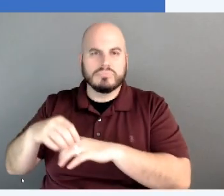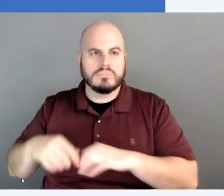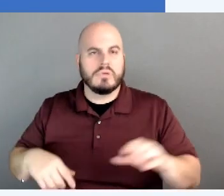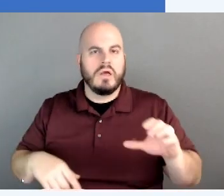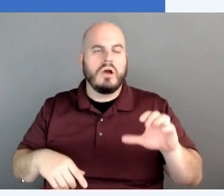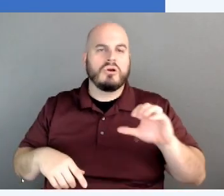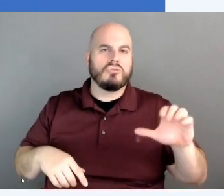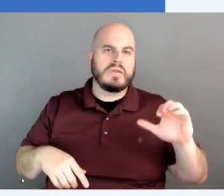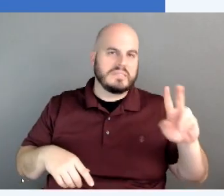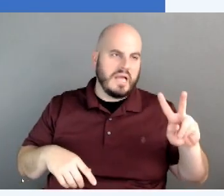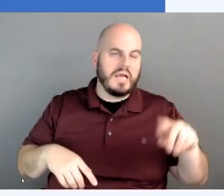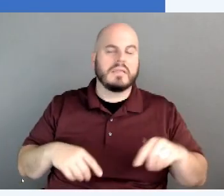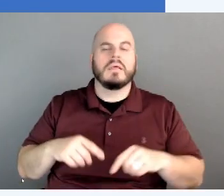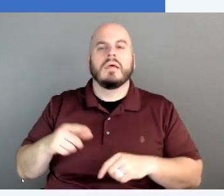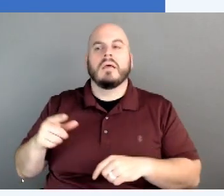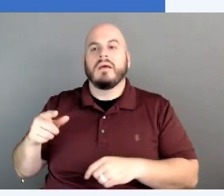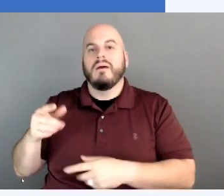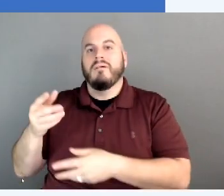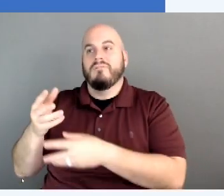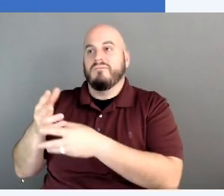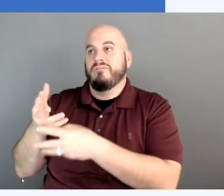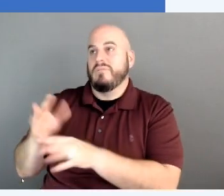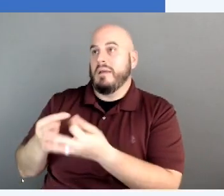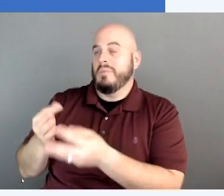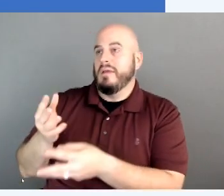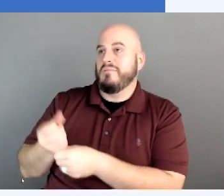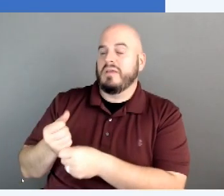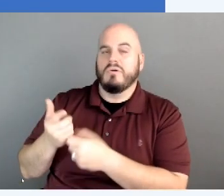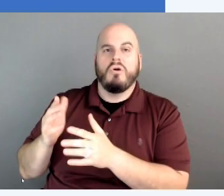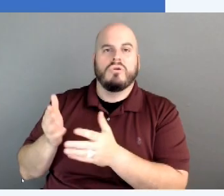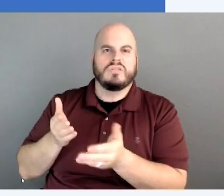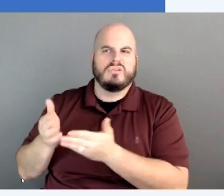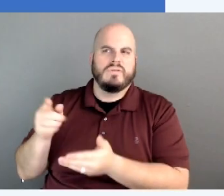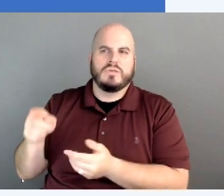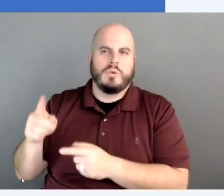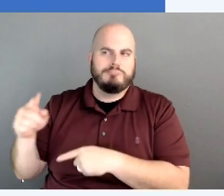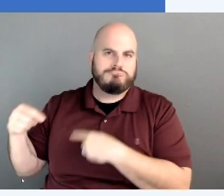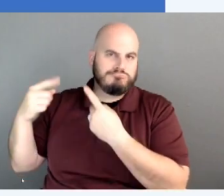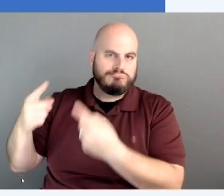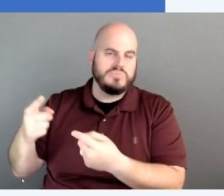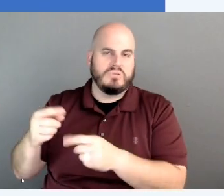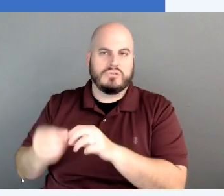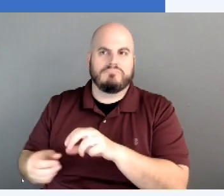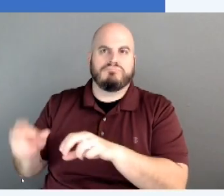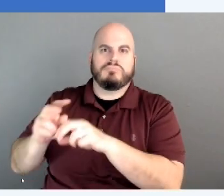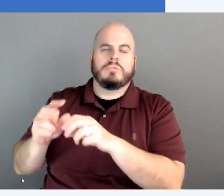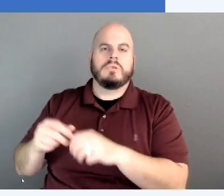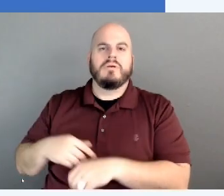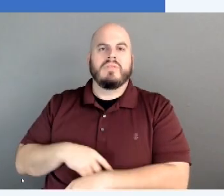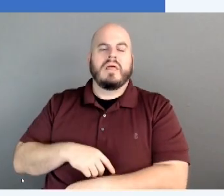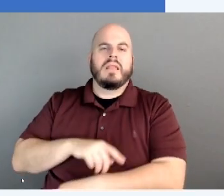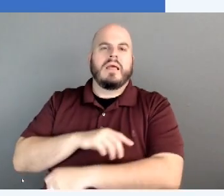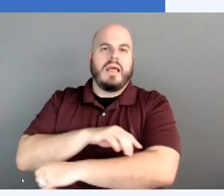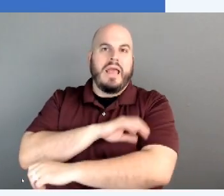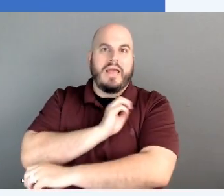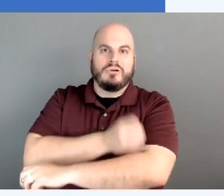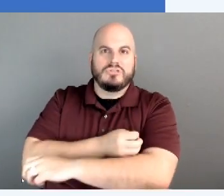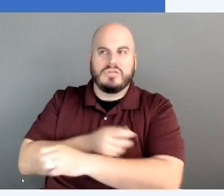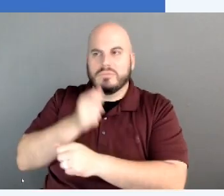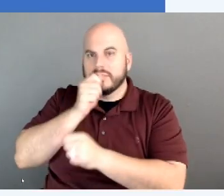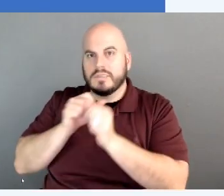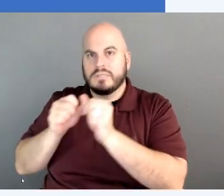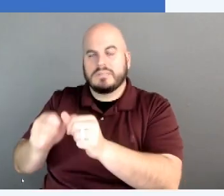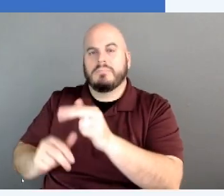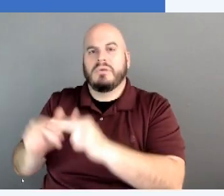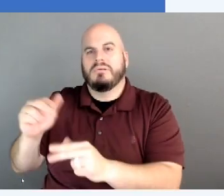Faith will be a third one, which is great because they already kind of are serving as one. But they'll have that energy resilience built into their infrastructure, and they'll be